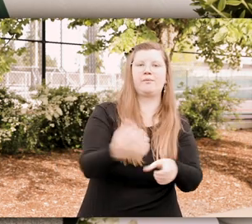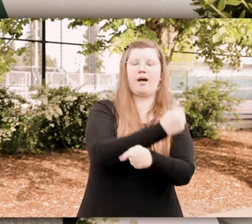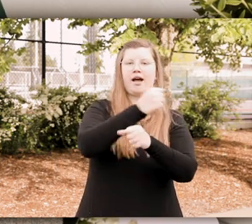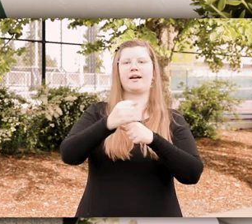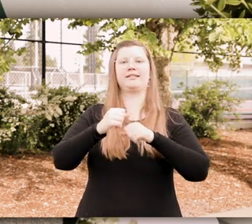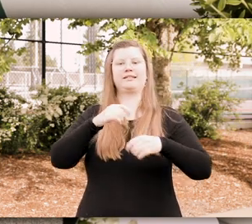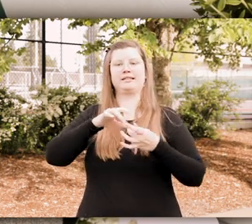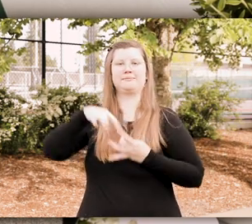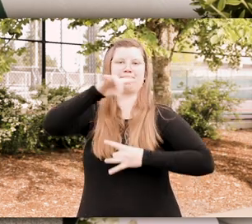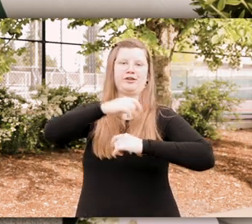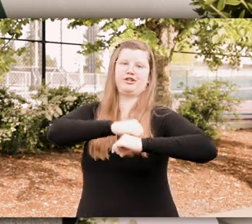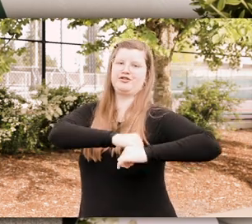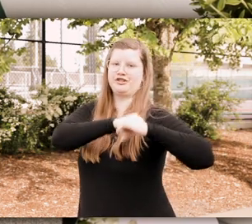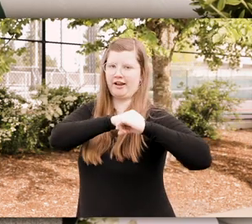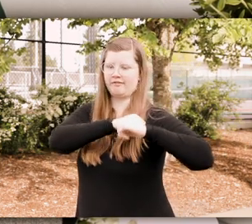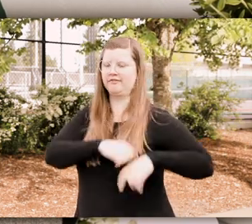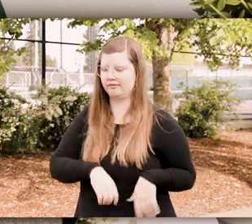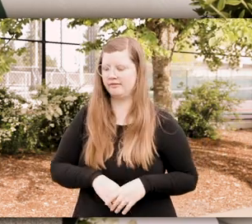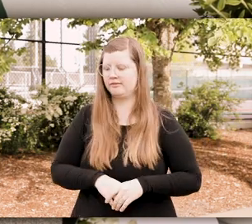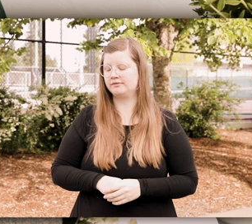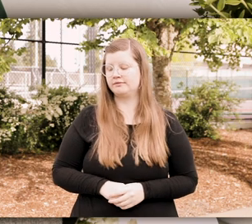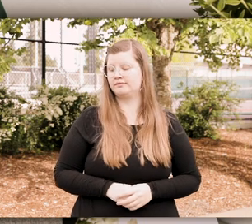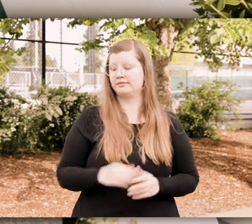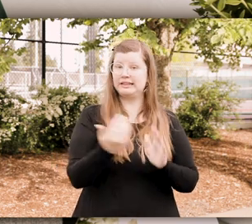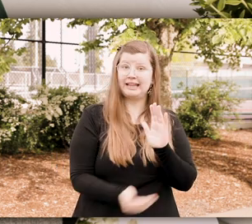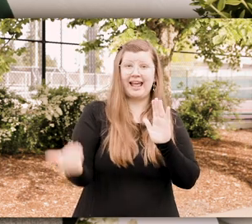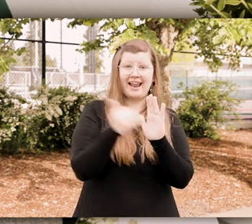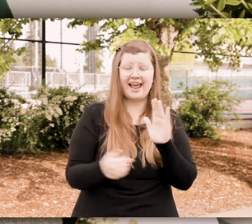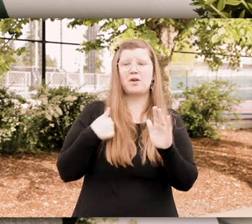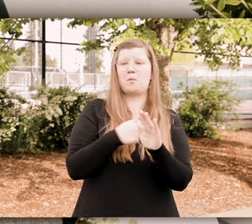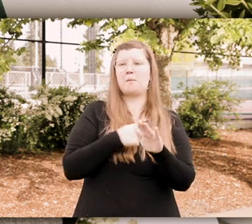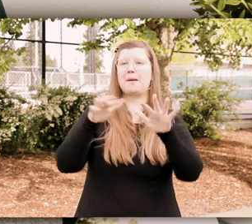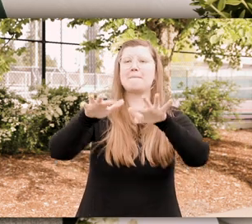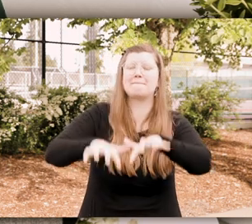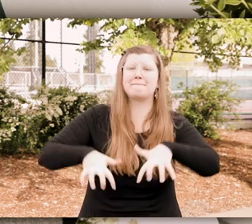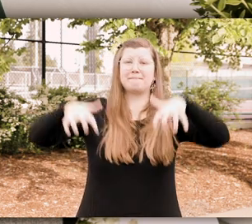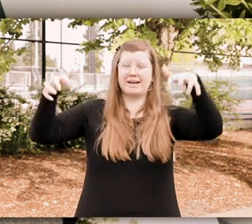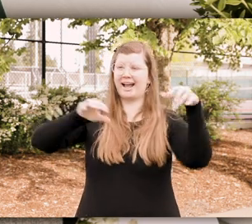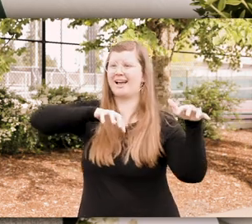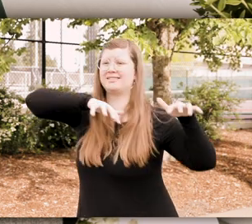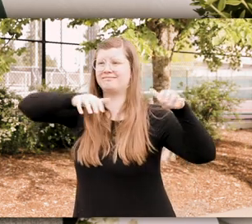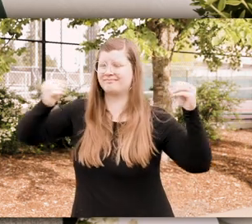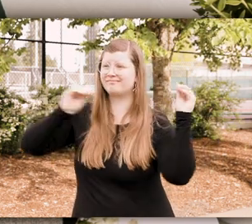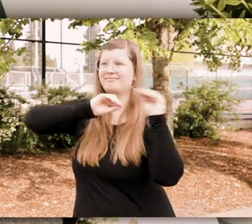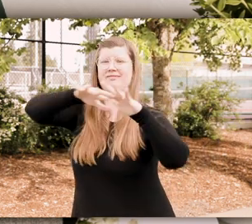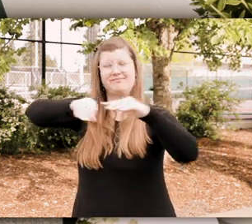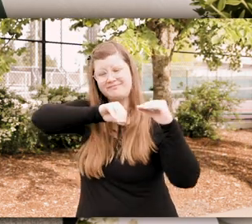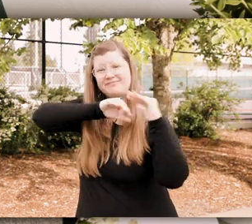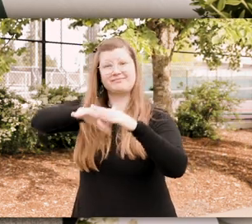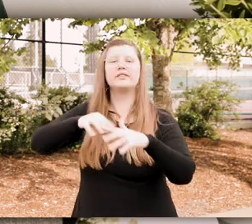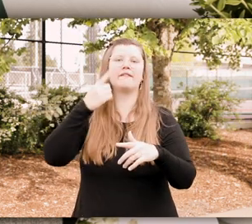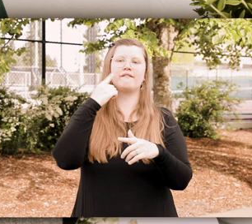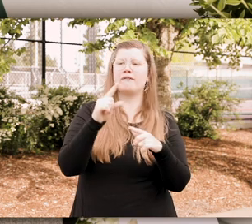stands for thrilling fall and winter sports seasons. This was our class living our vision, enjoying the year we all knew we'd